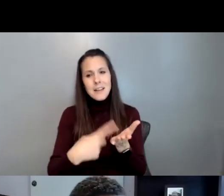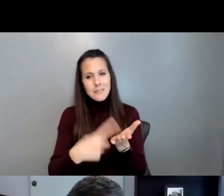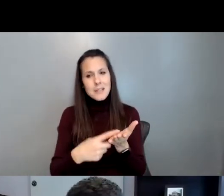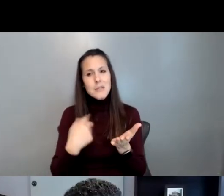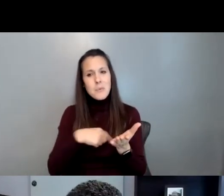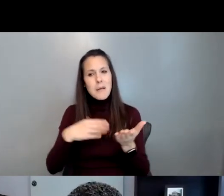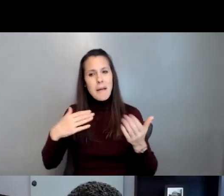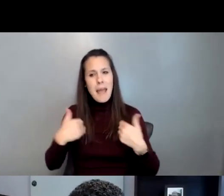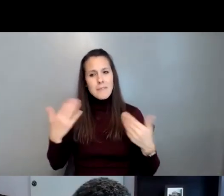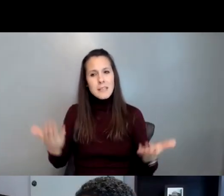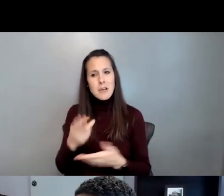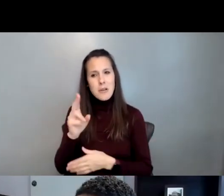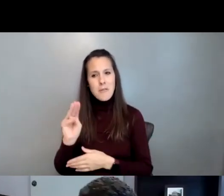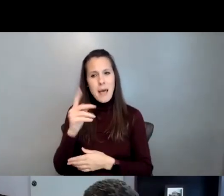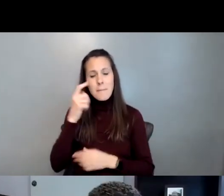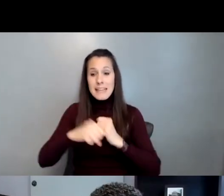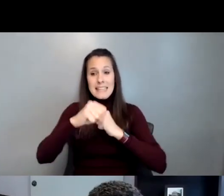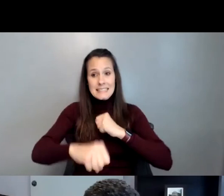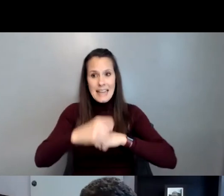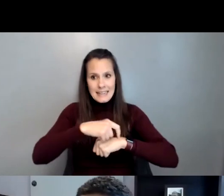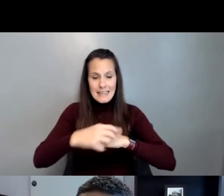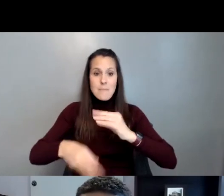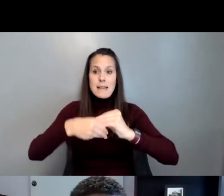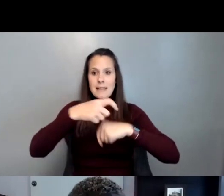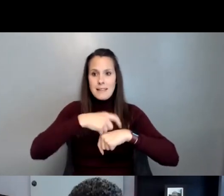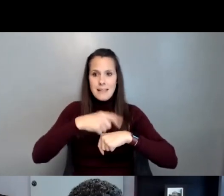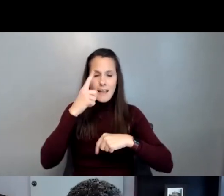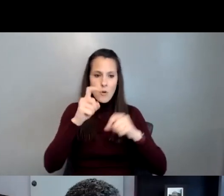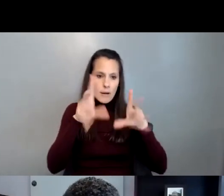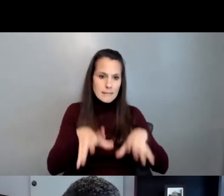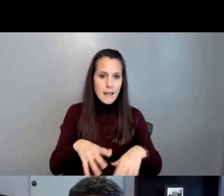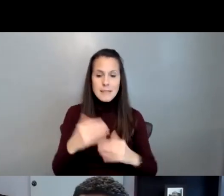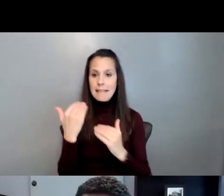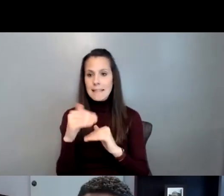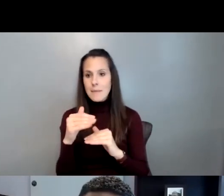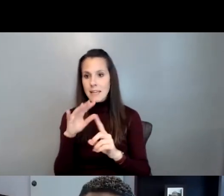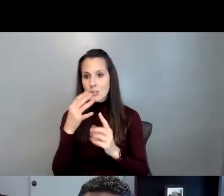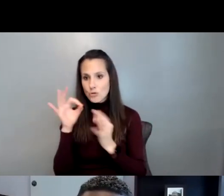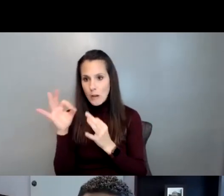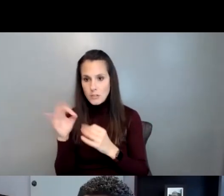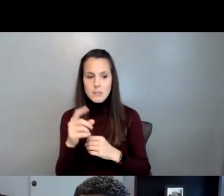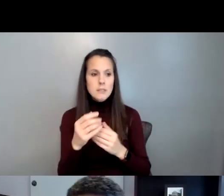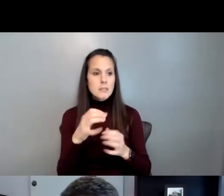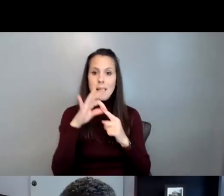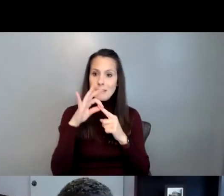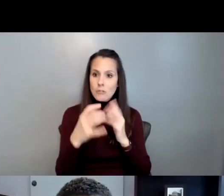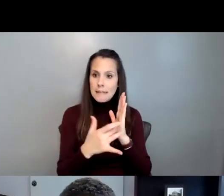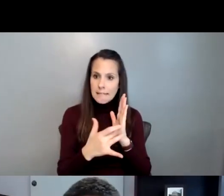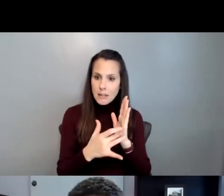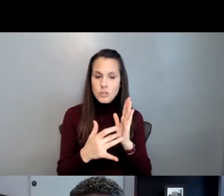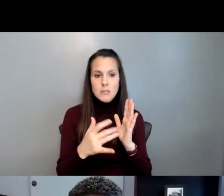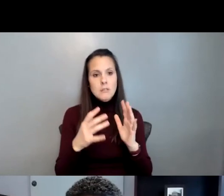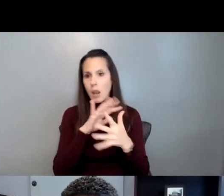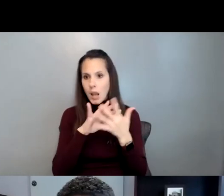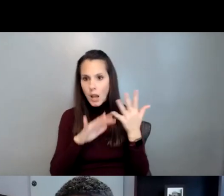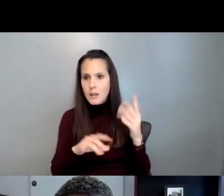Michigan, because extended time on exams, limited distraction environment, certain technologies that students may need to have access, those are the things that we also